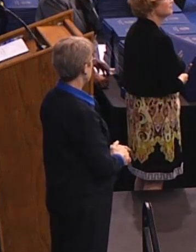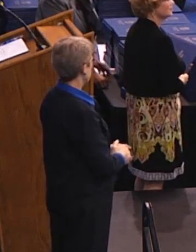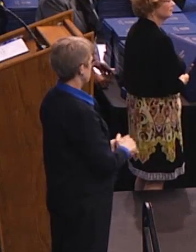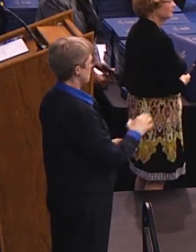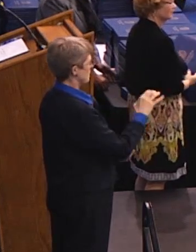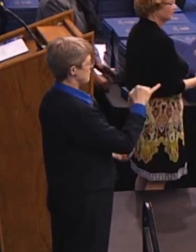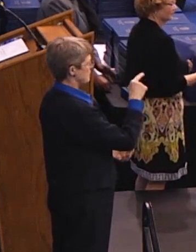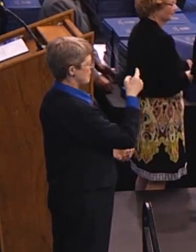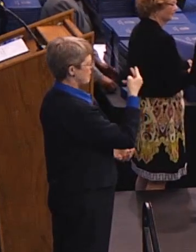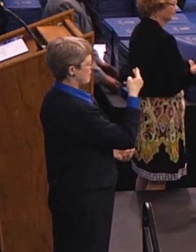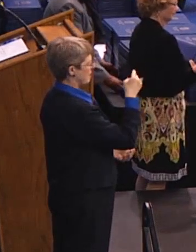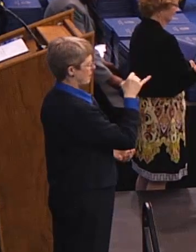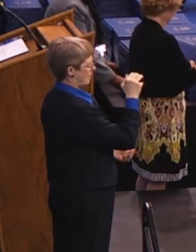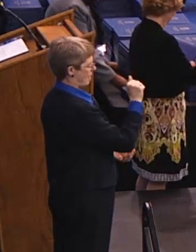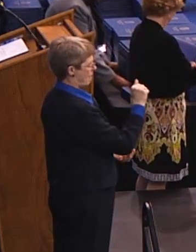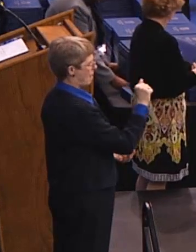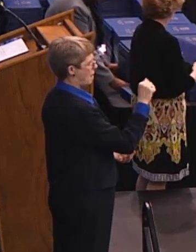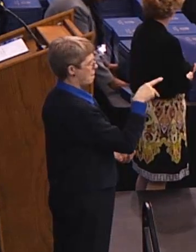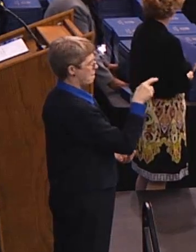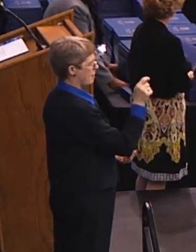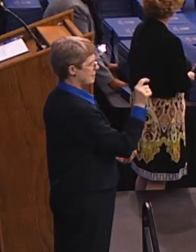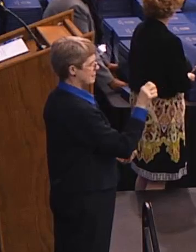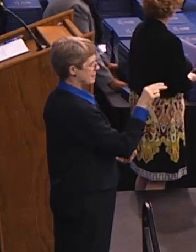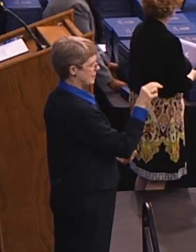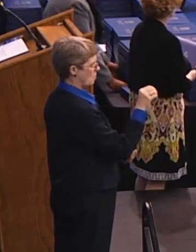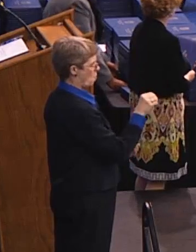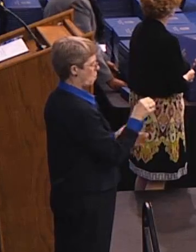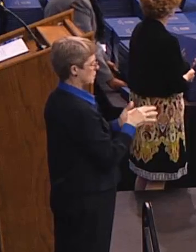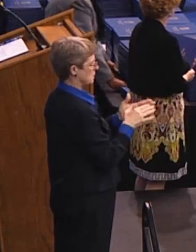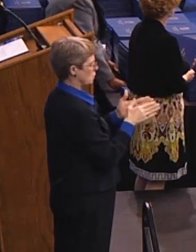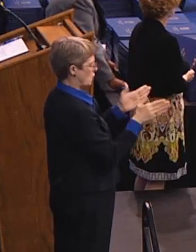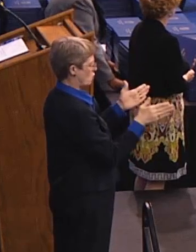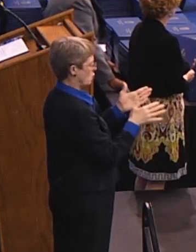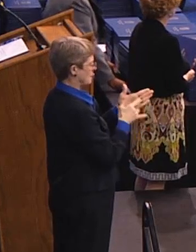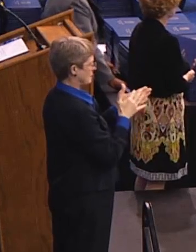Cynthia Patino, General Studies.